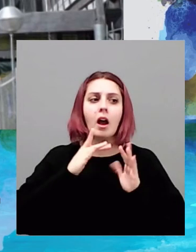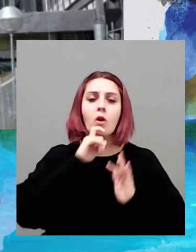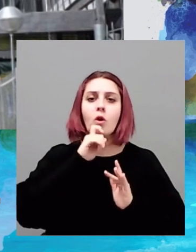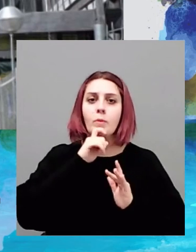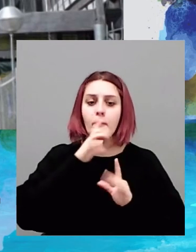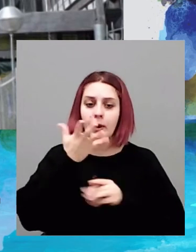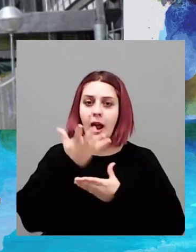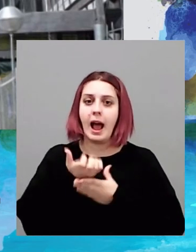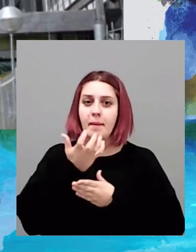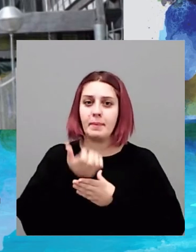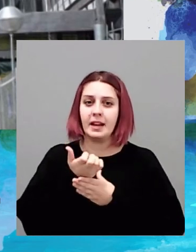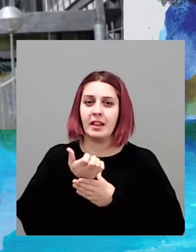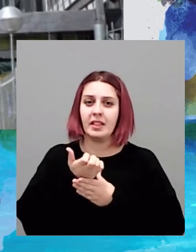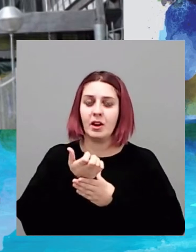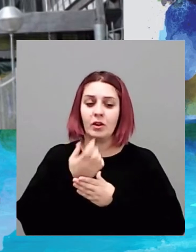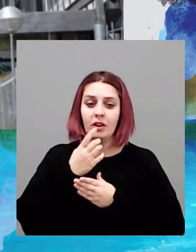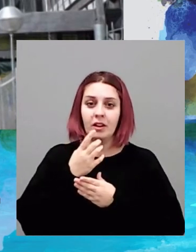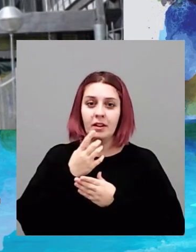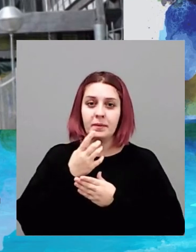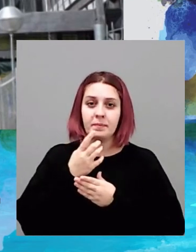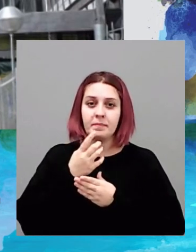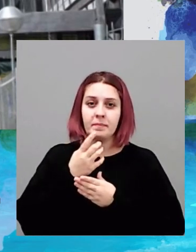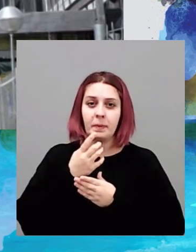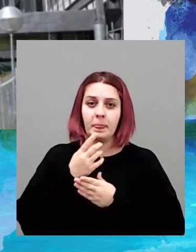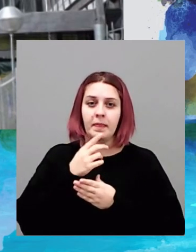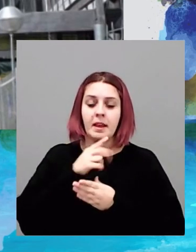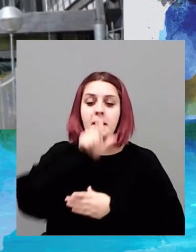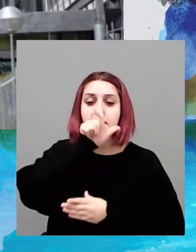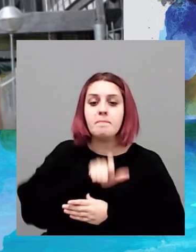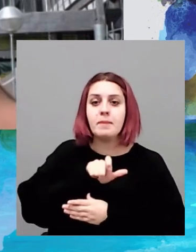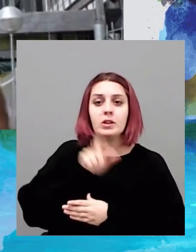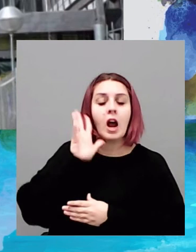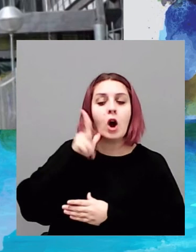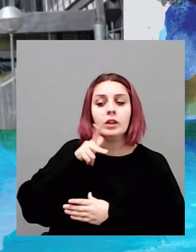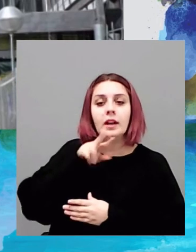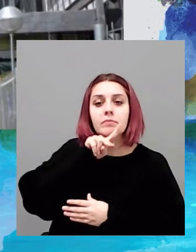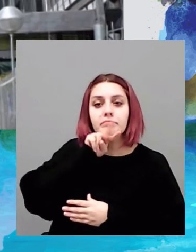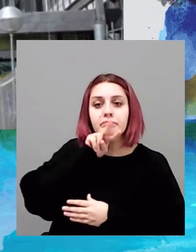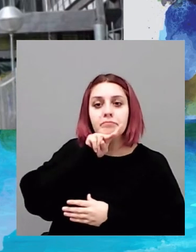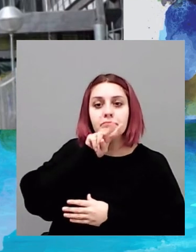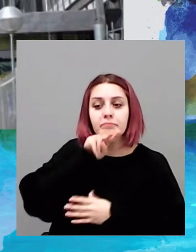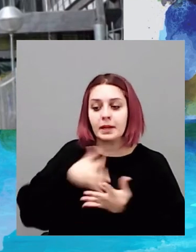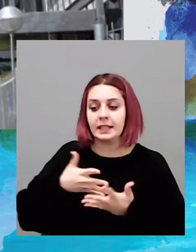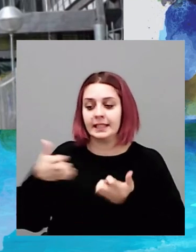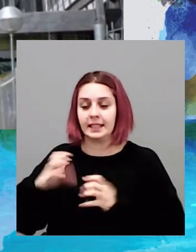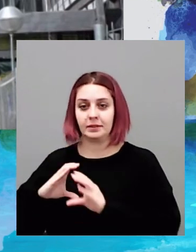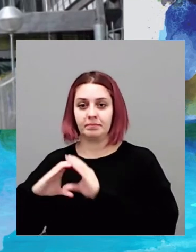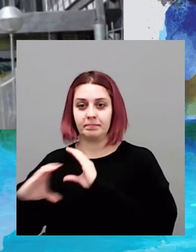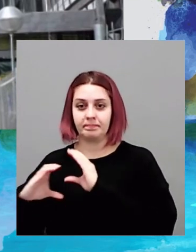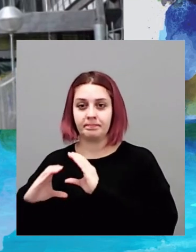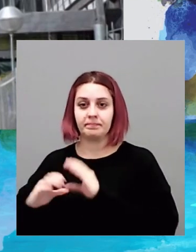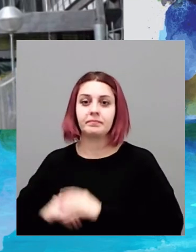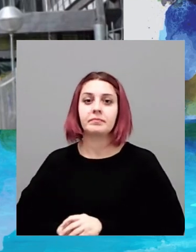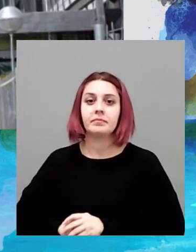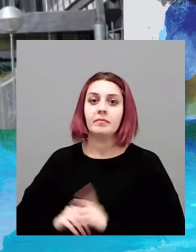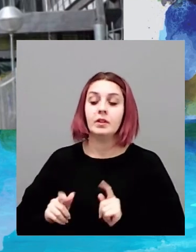person who usually wouldn't be able to use a cell phone. Well, the application reproduces in real time